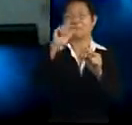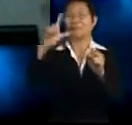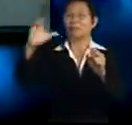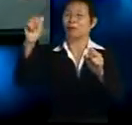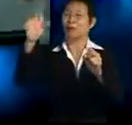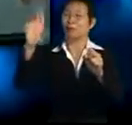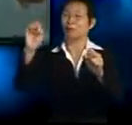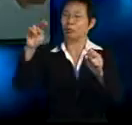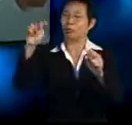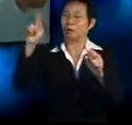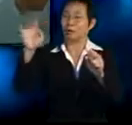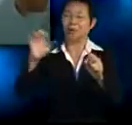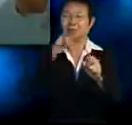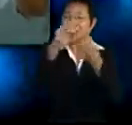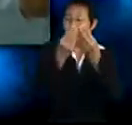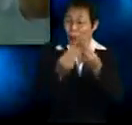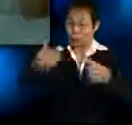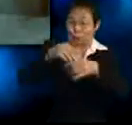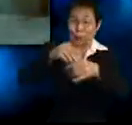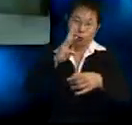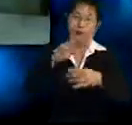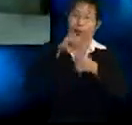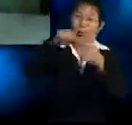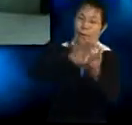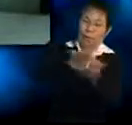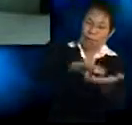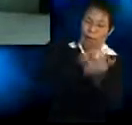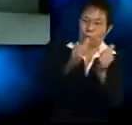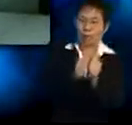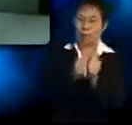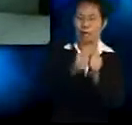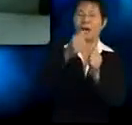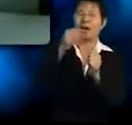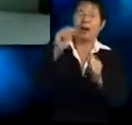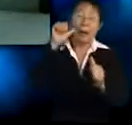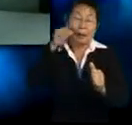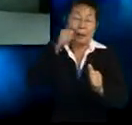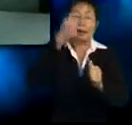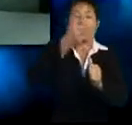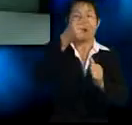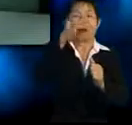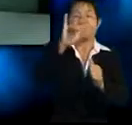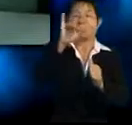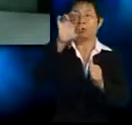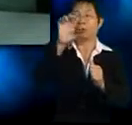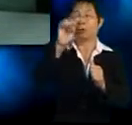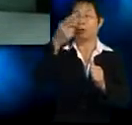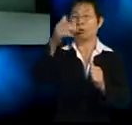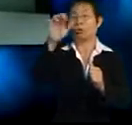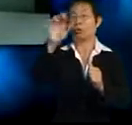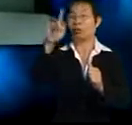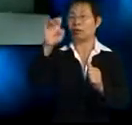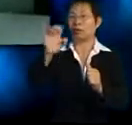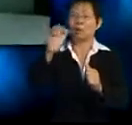not dissolve in water, and when it mixes with hydrochloric acid, it will react to